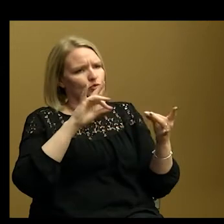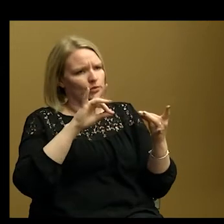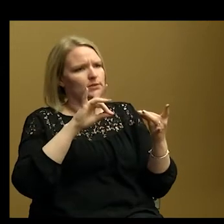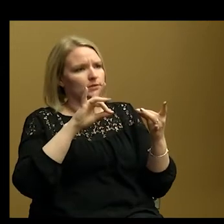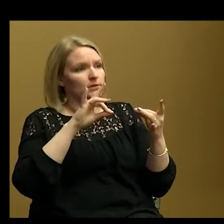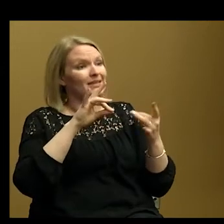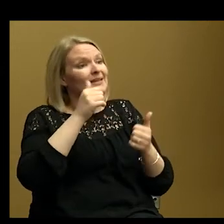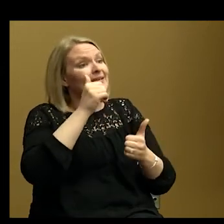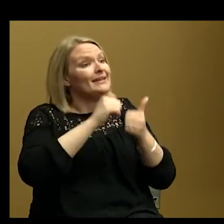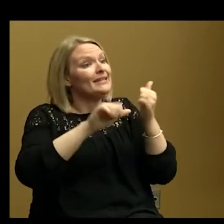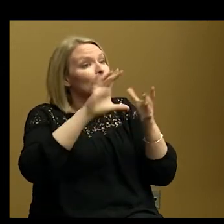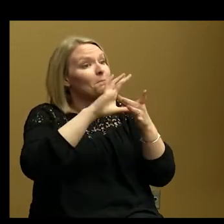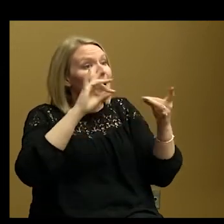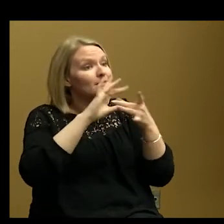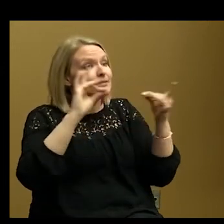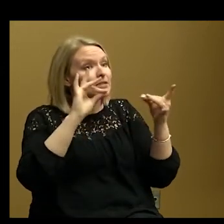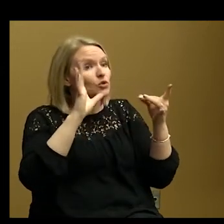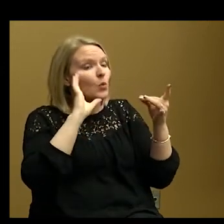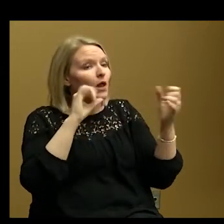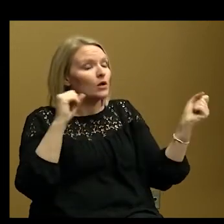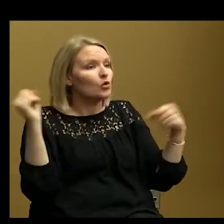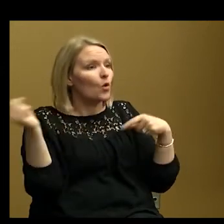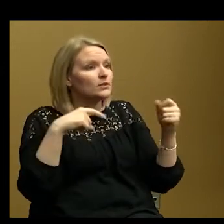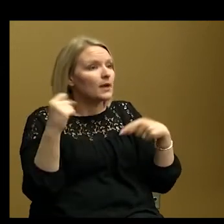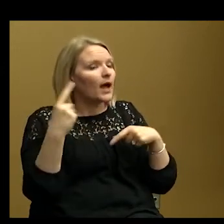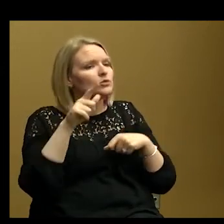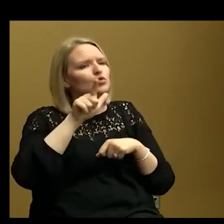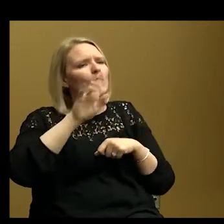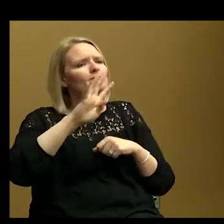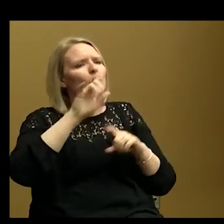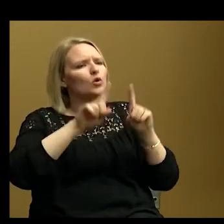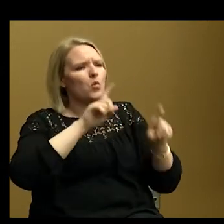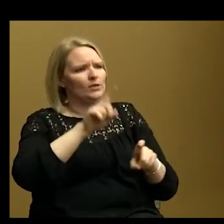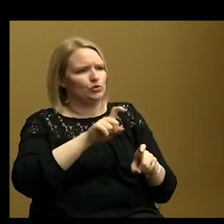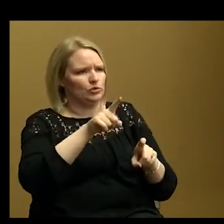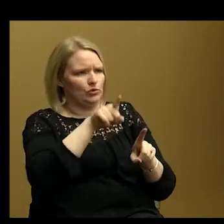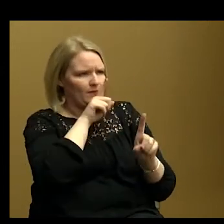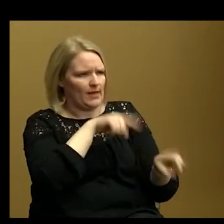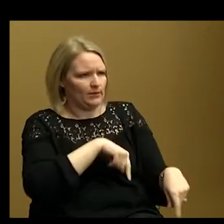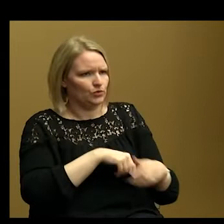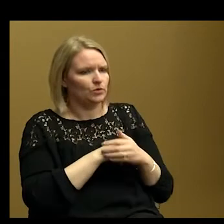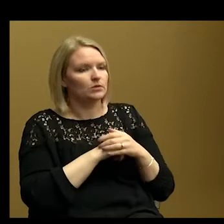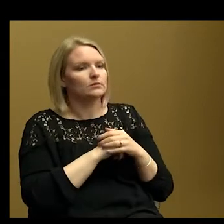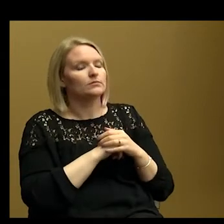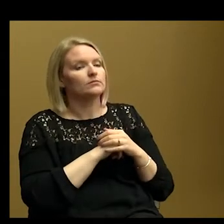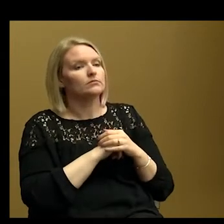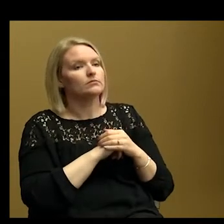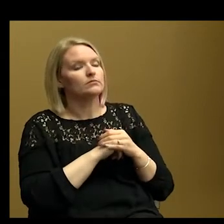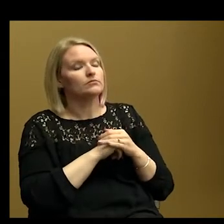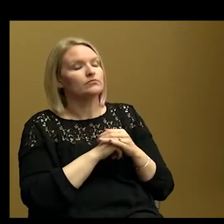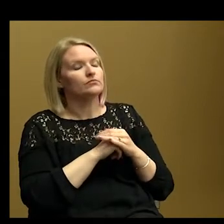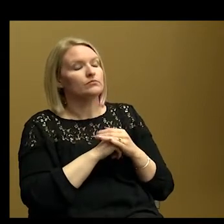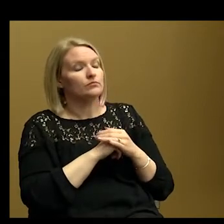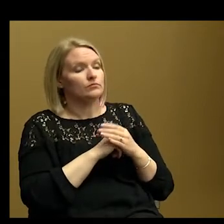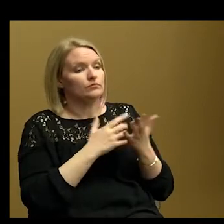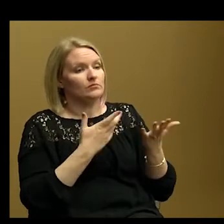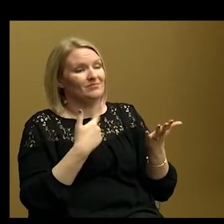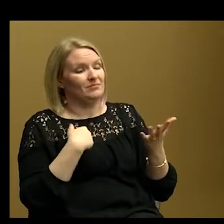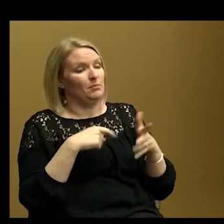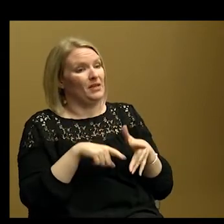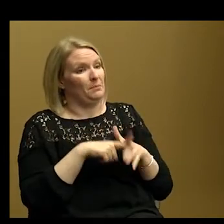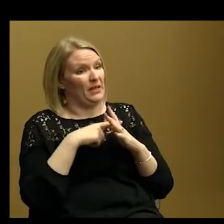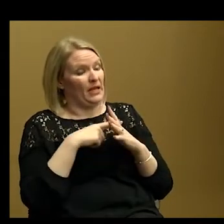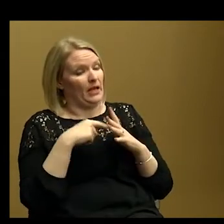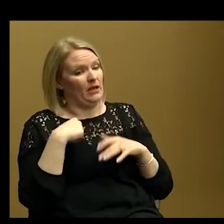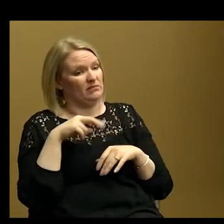these messages correspond to the 24 questions you answer. And when you get into it, when I first did